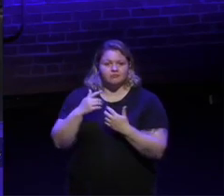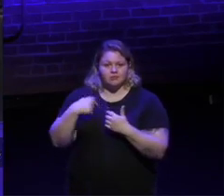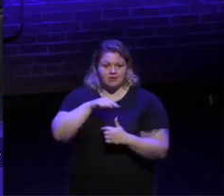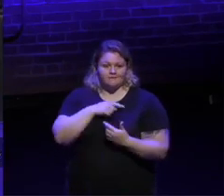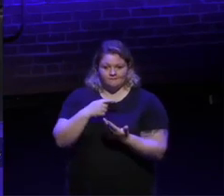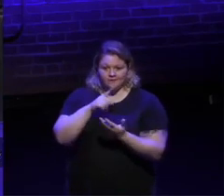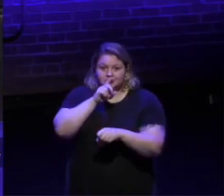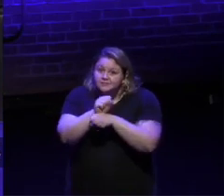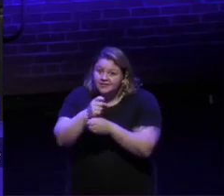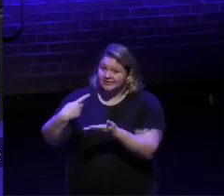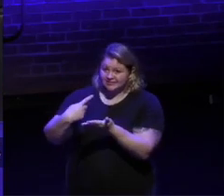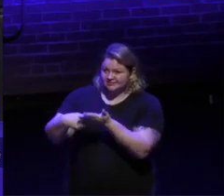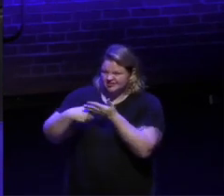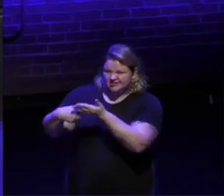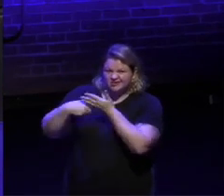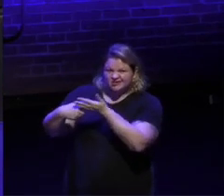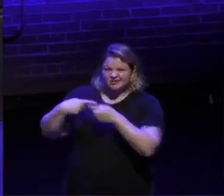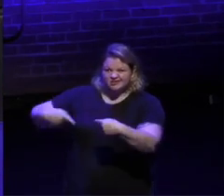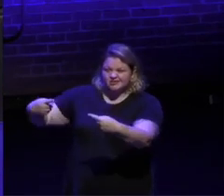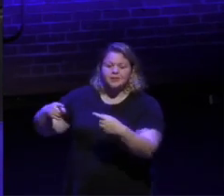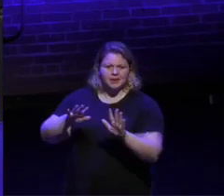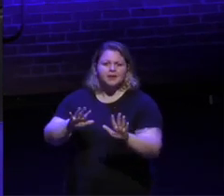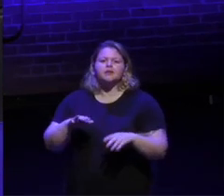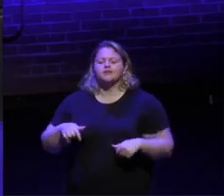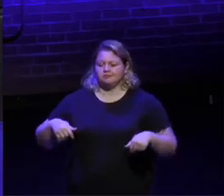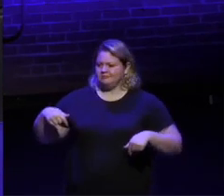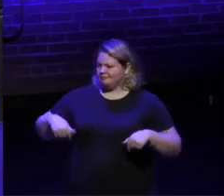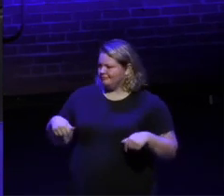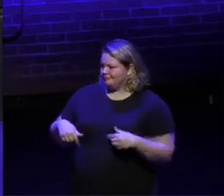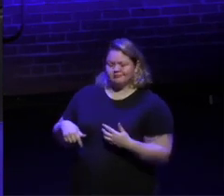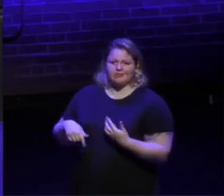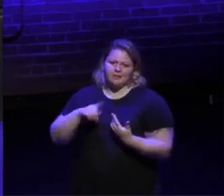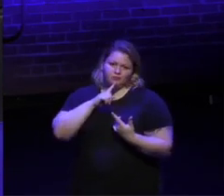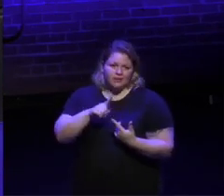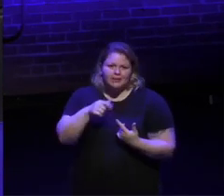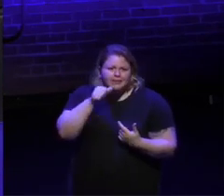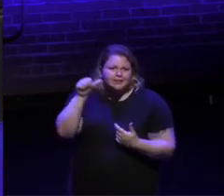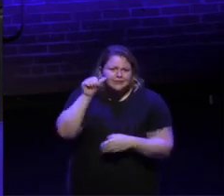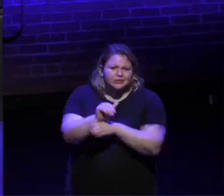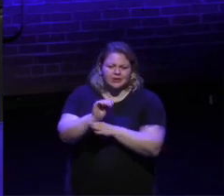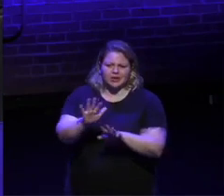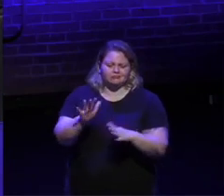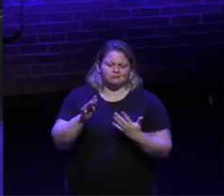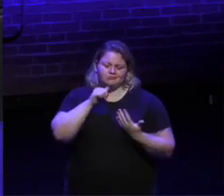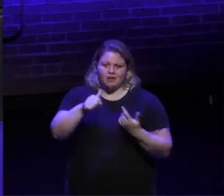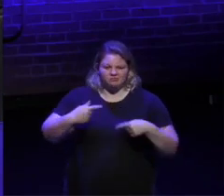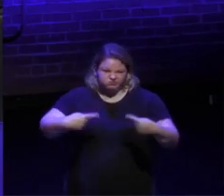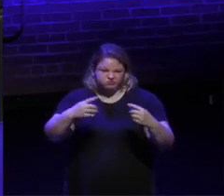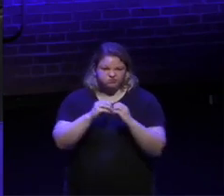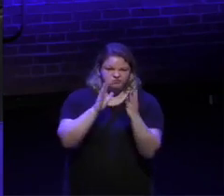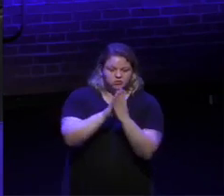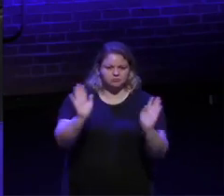relax, because we're not here to fight about anything, nor did you last night, frankly. Well, very nice. This room is full